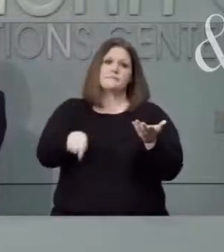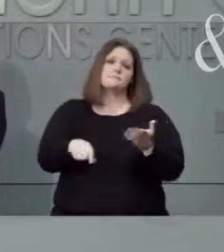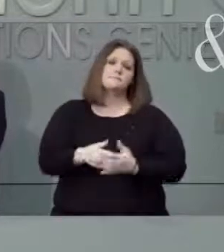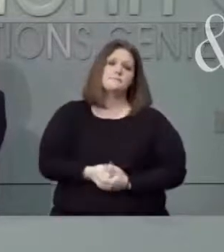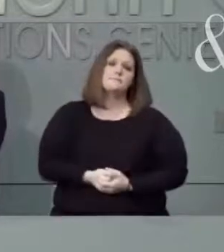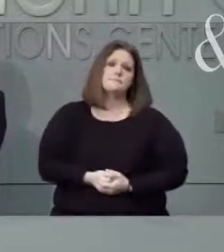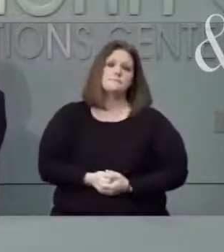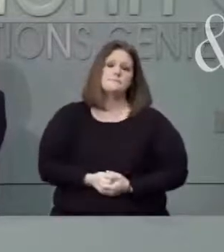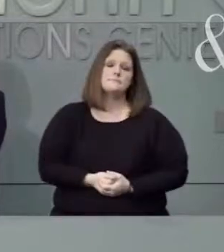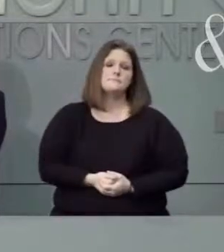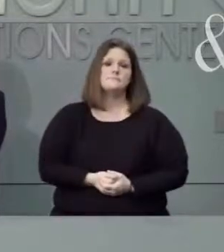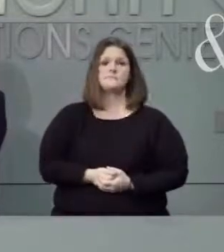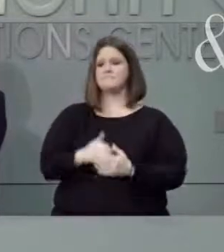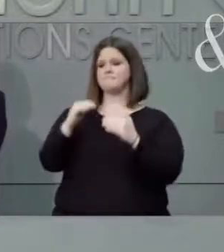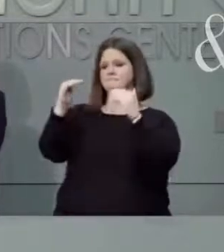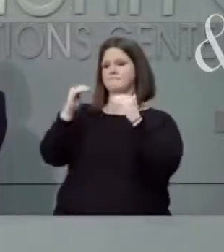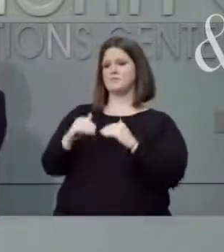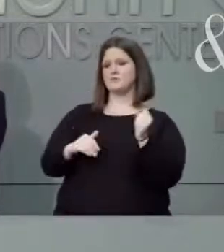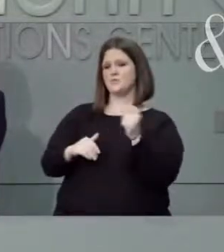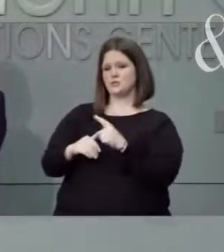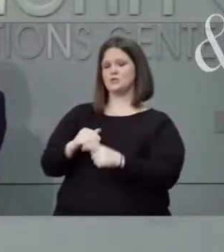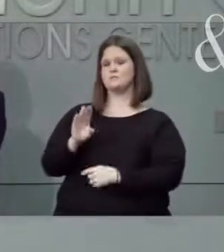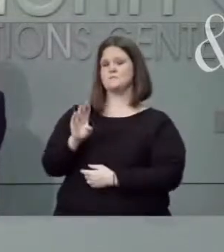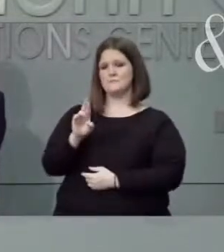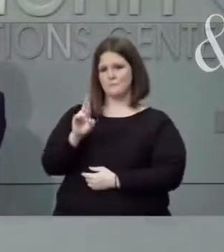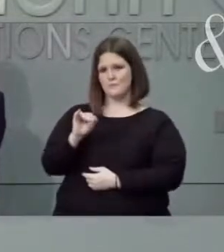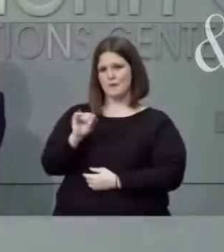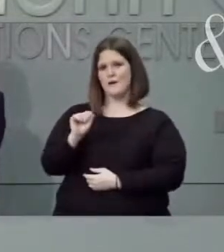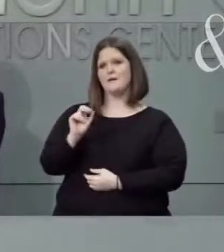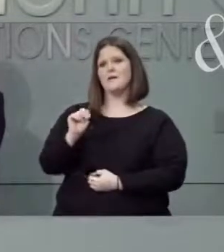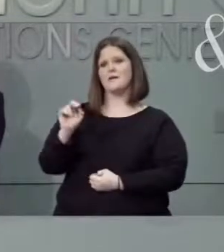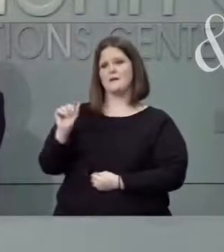Our next question is from Brian Anderson with the Associated Press.